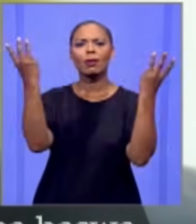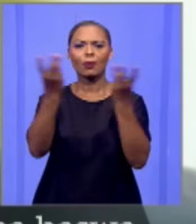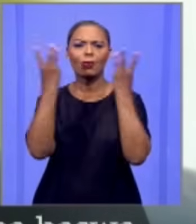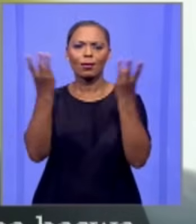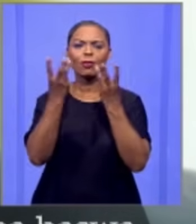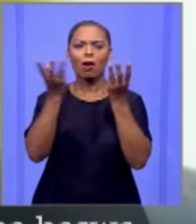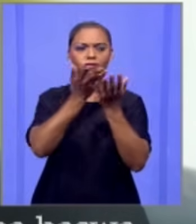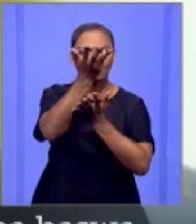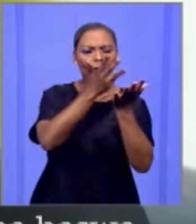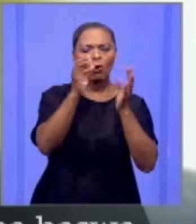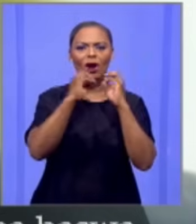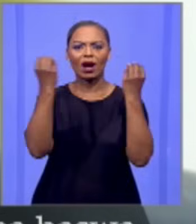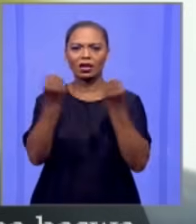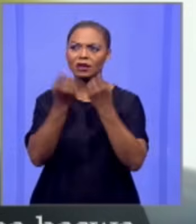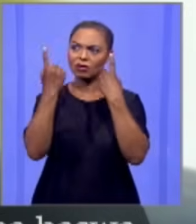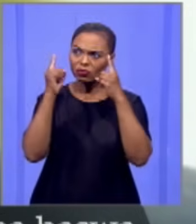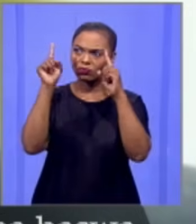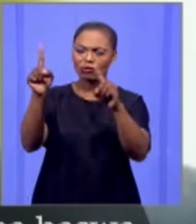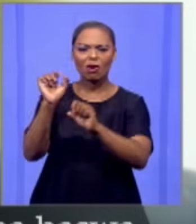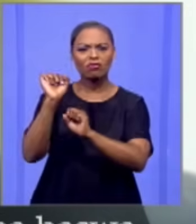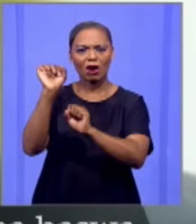re tshwanetse re ye re ngongorega